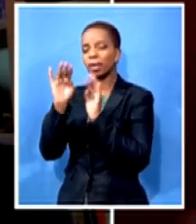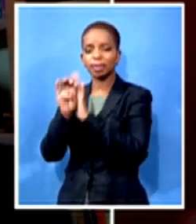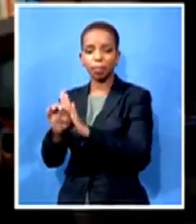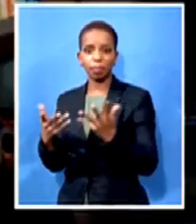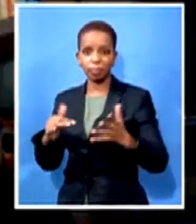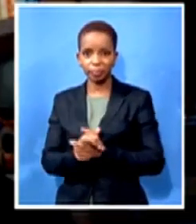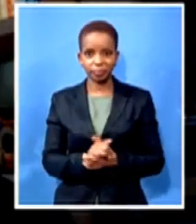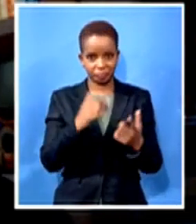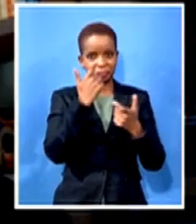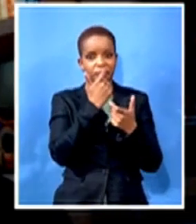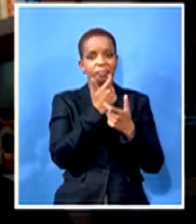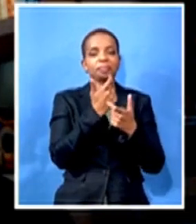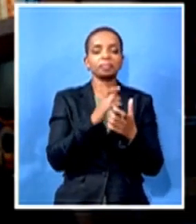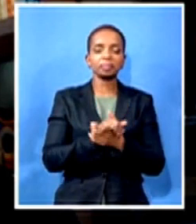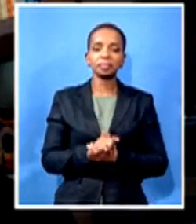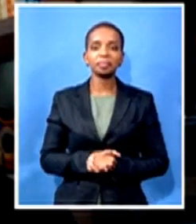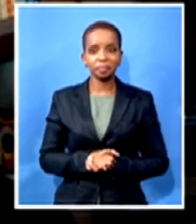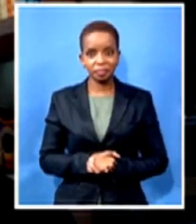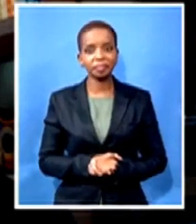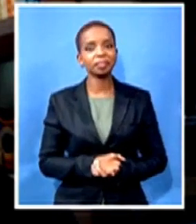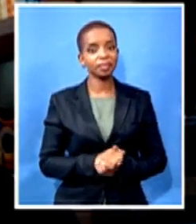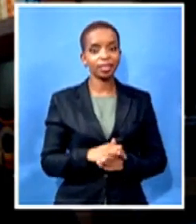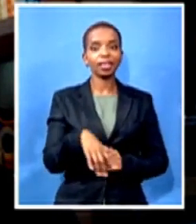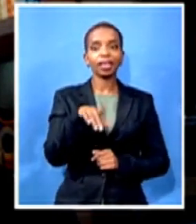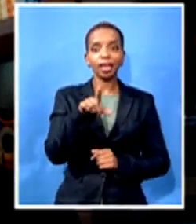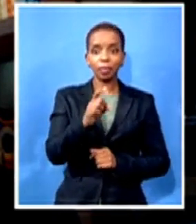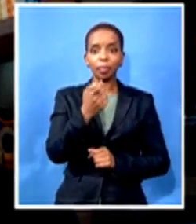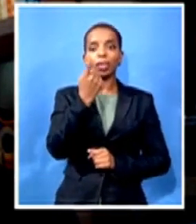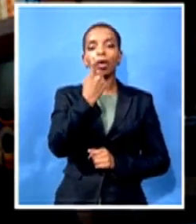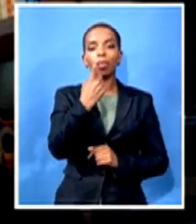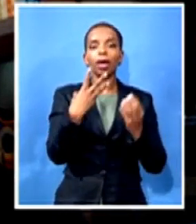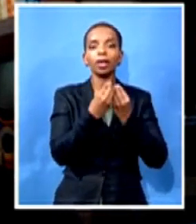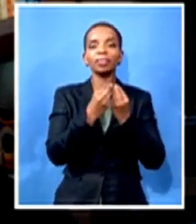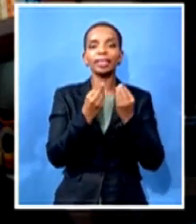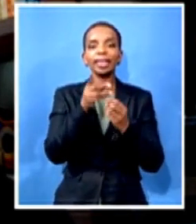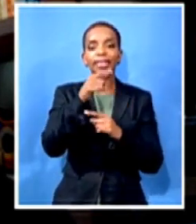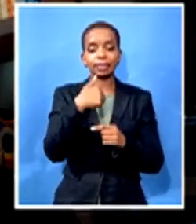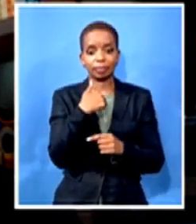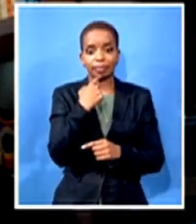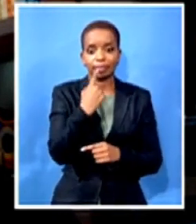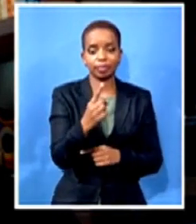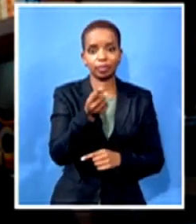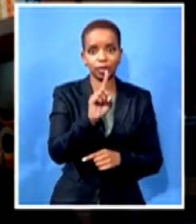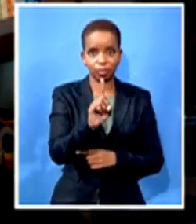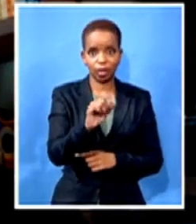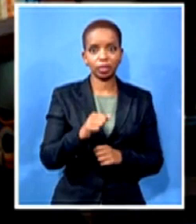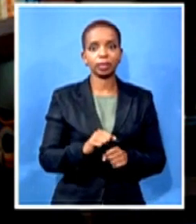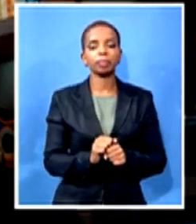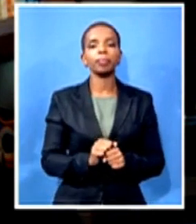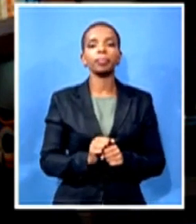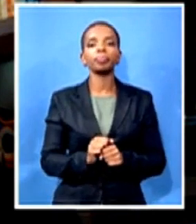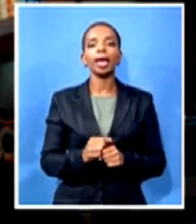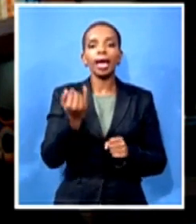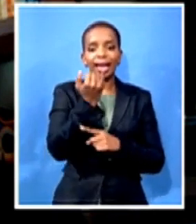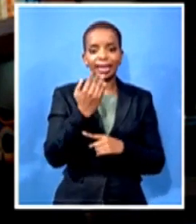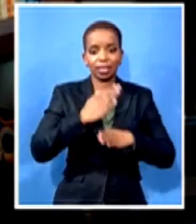Yeah, so definitely that's one of the things. It's as I say, you should dress for the job that you have right now. So when you're actually, it's